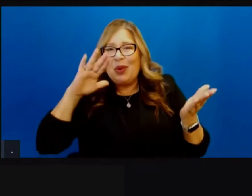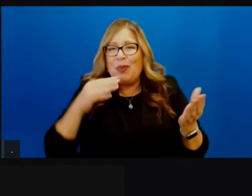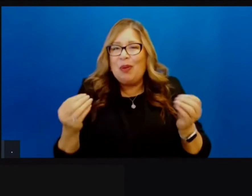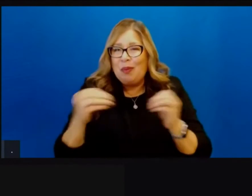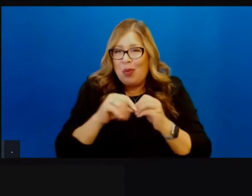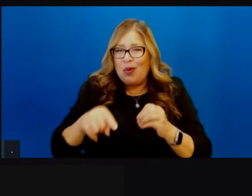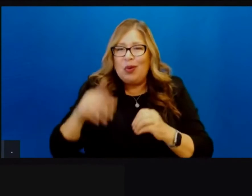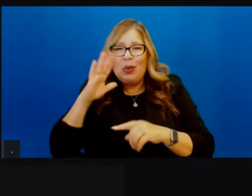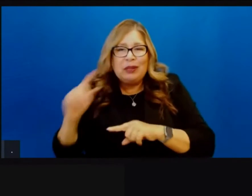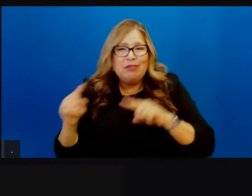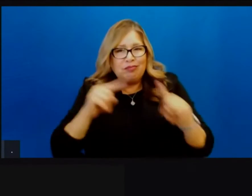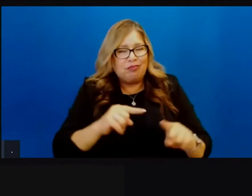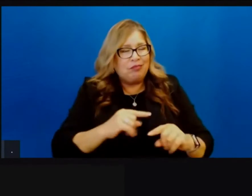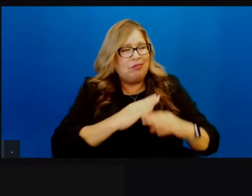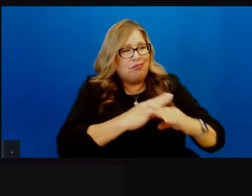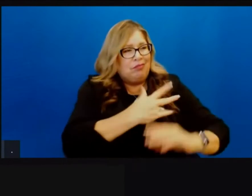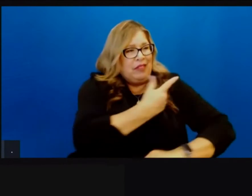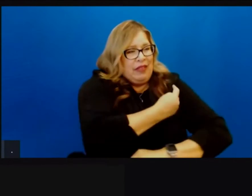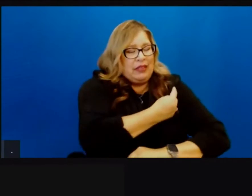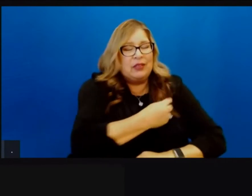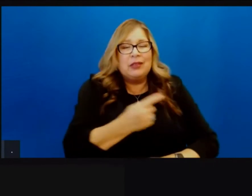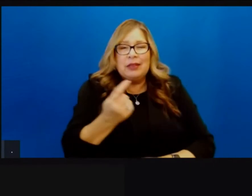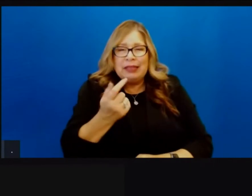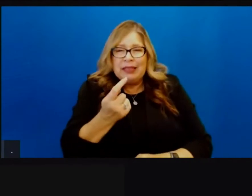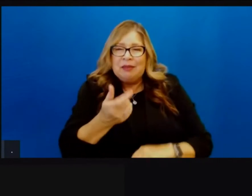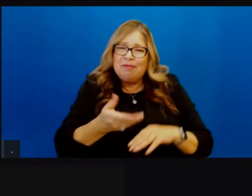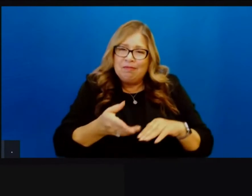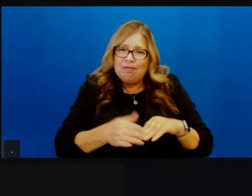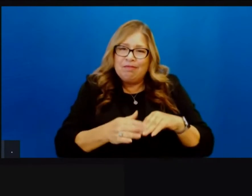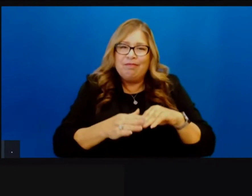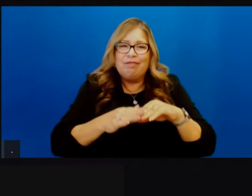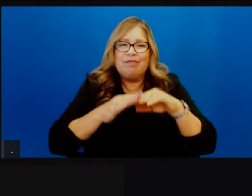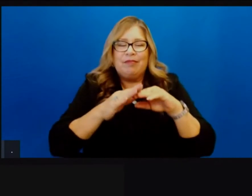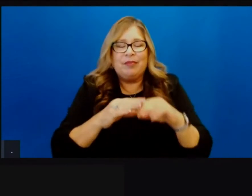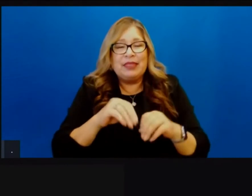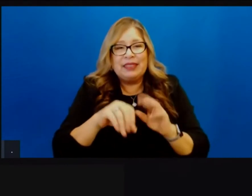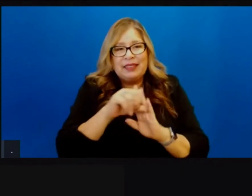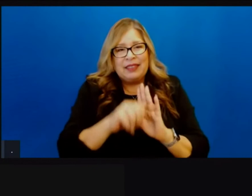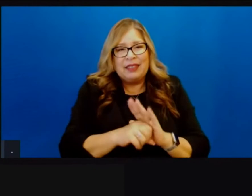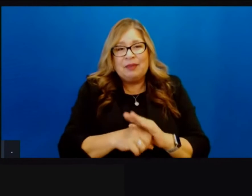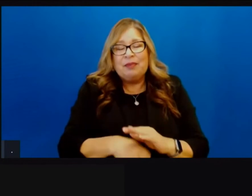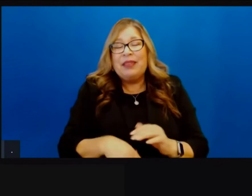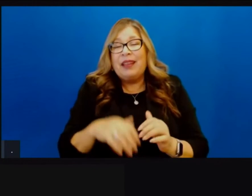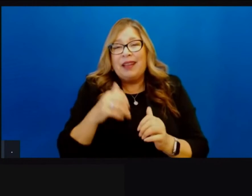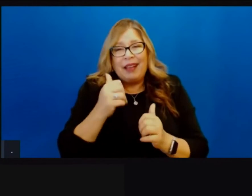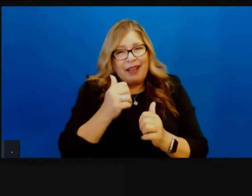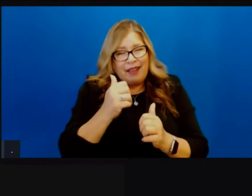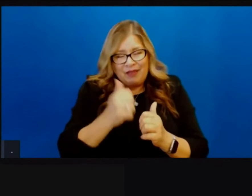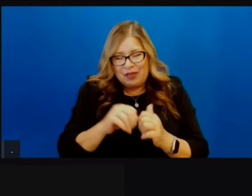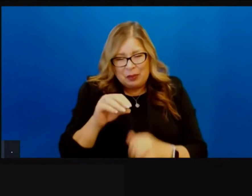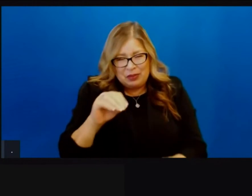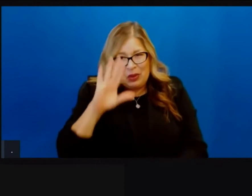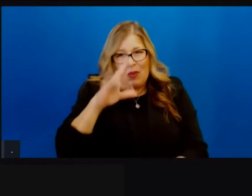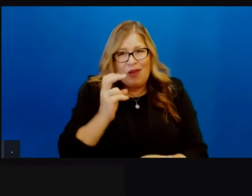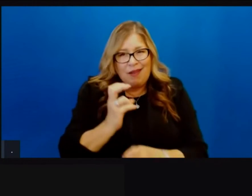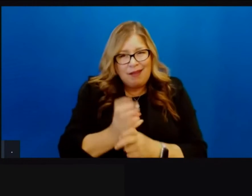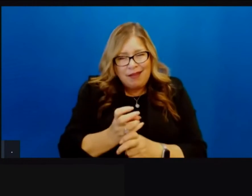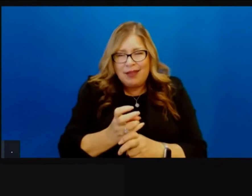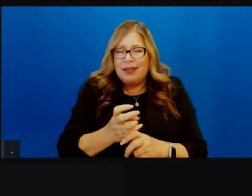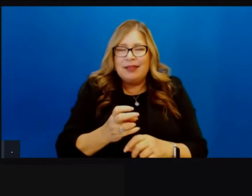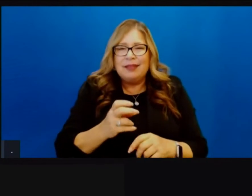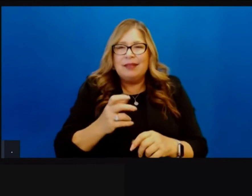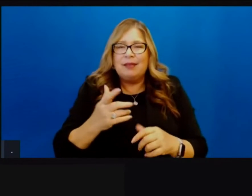vaccination rates little by little in our state, and that even though every percentage is hard to earn, that we will continue to earn